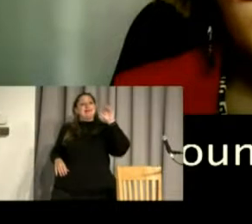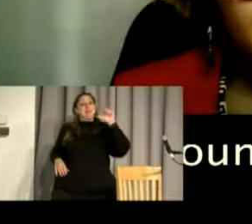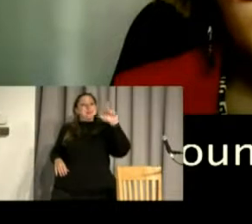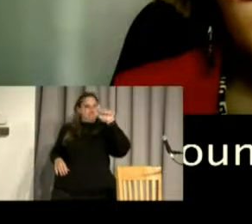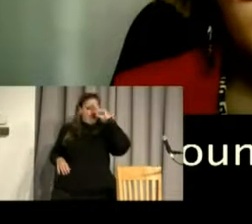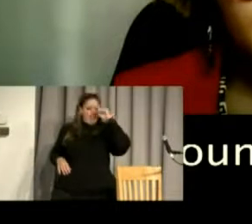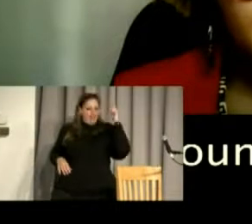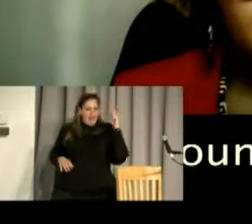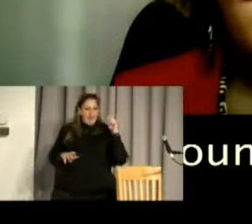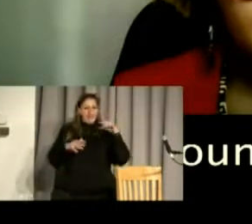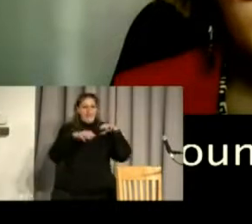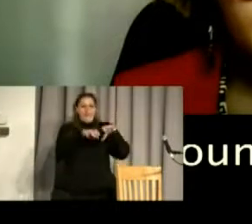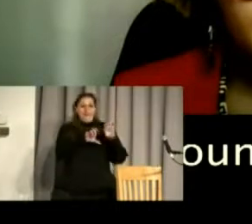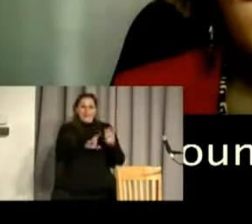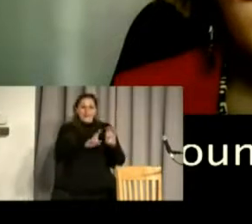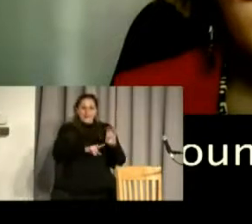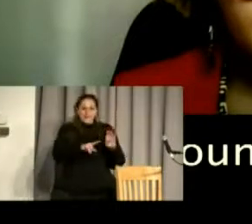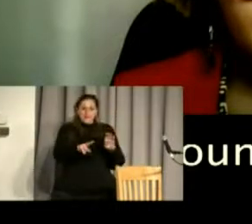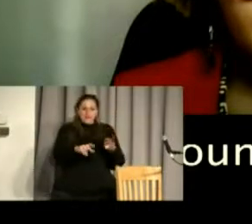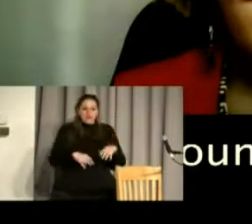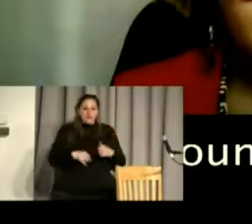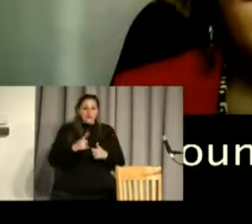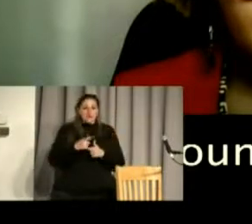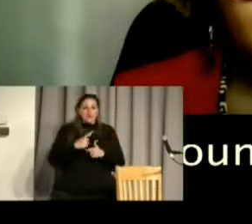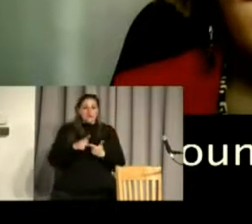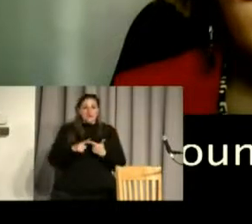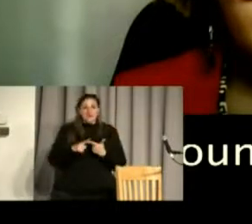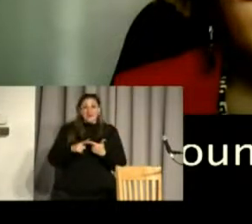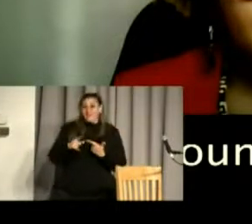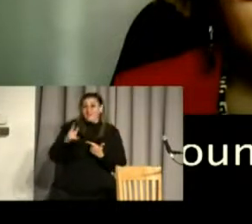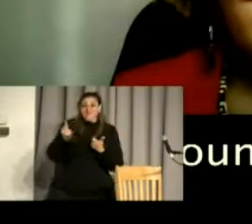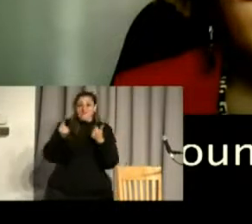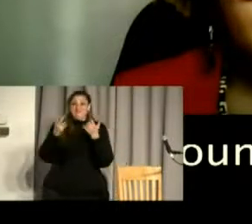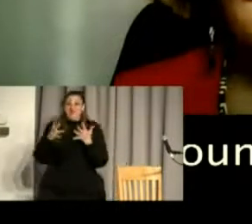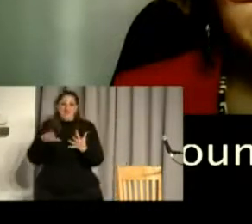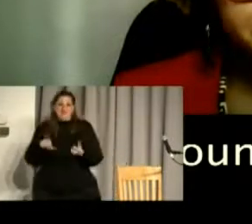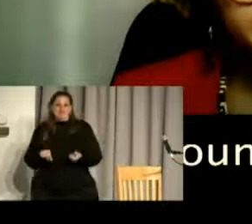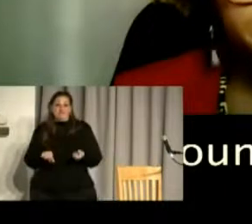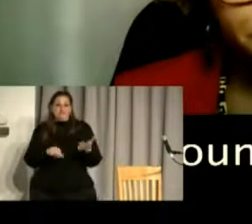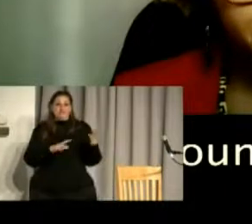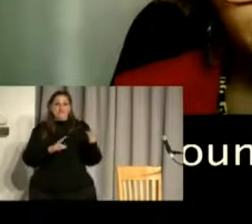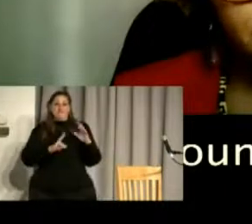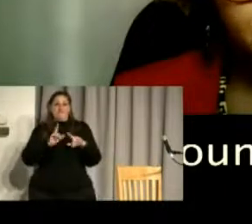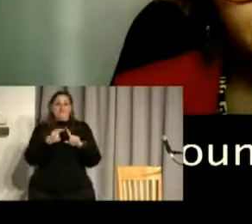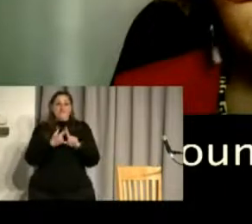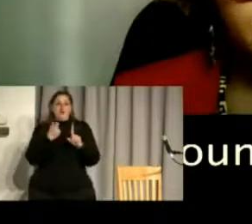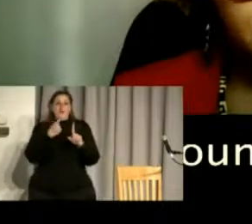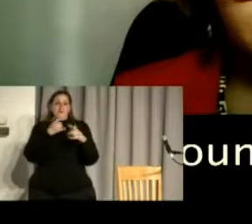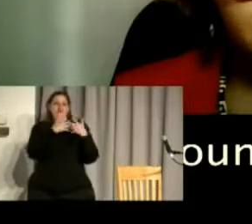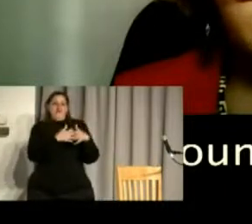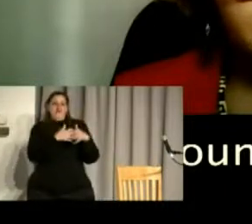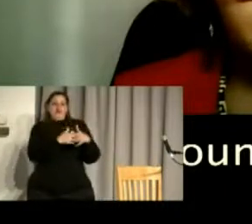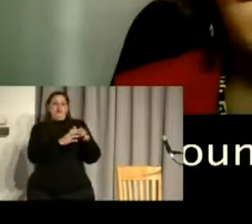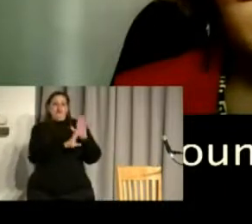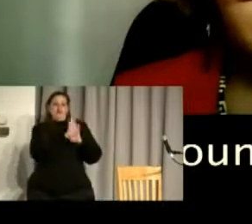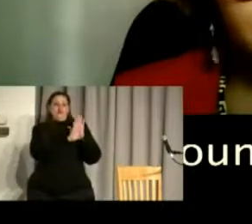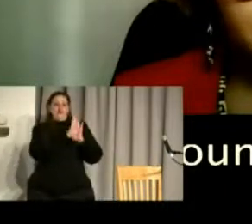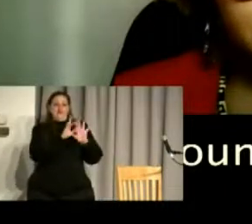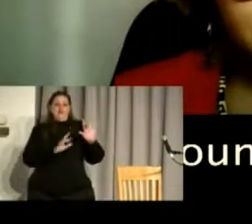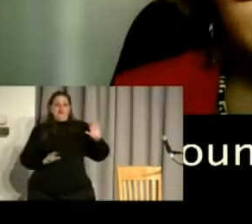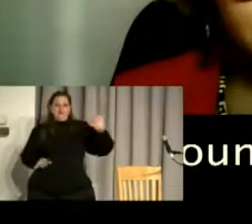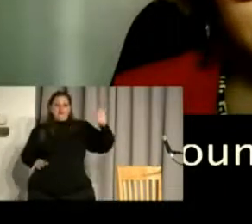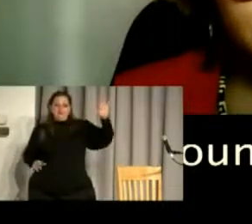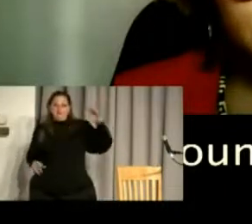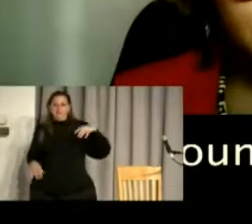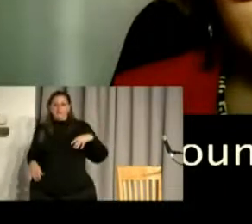of which have already been topographically erased by industrial development over the decades, which does not